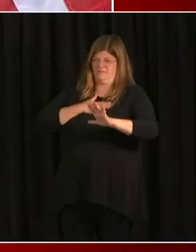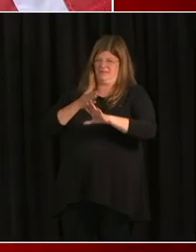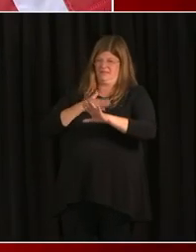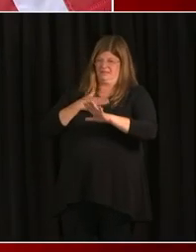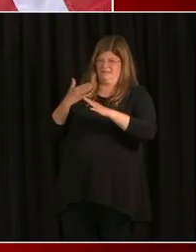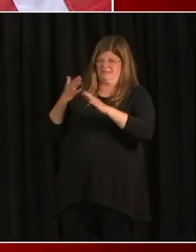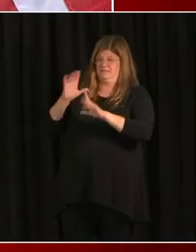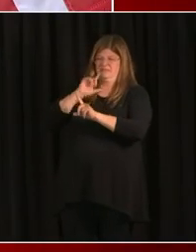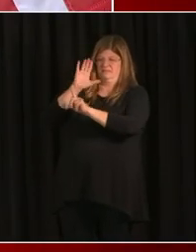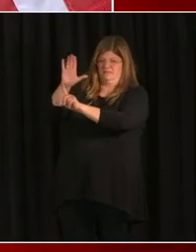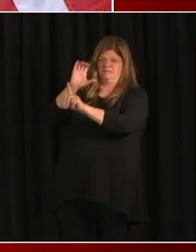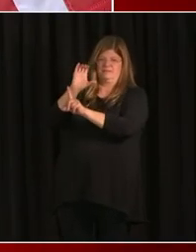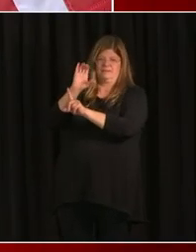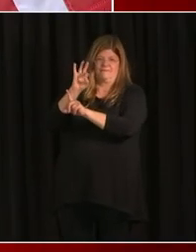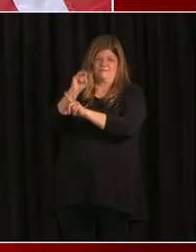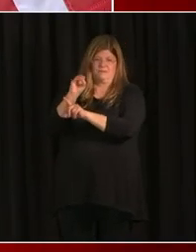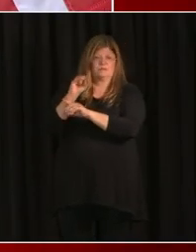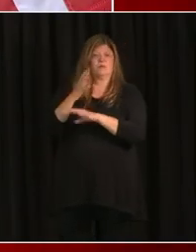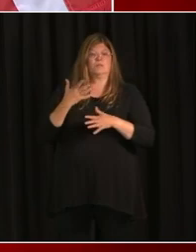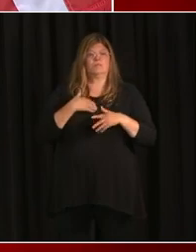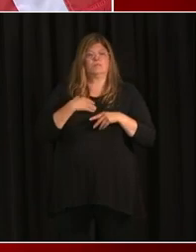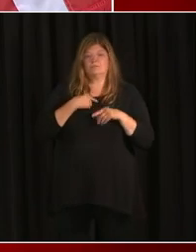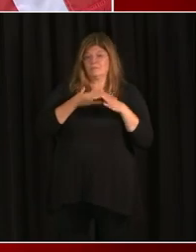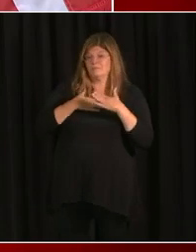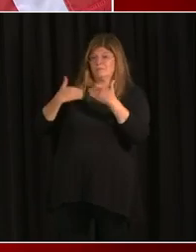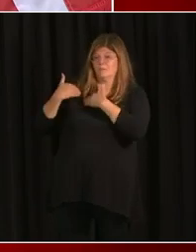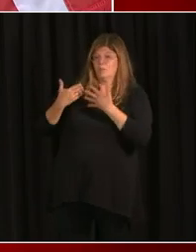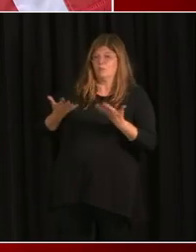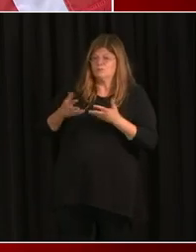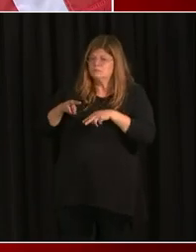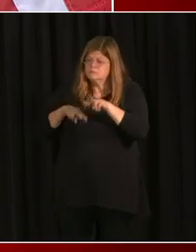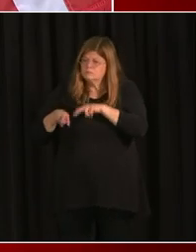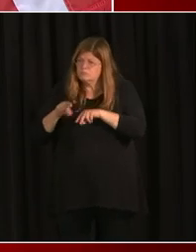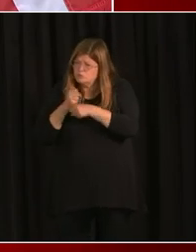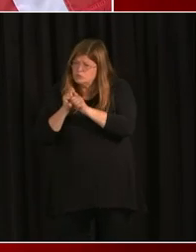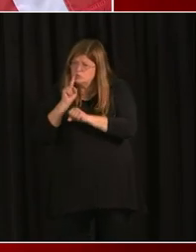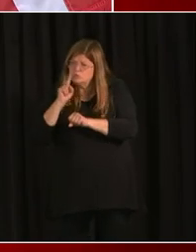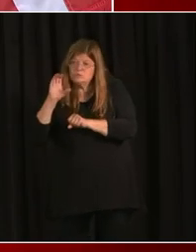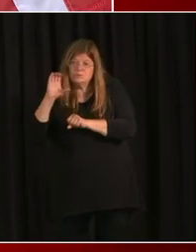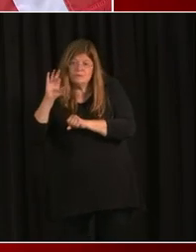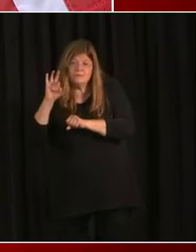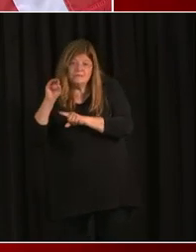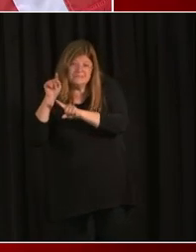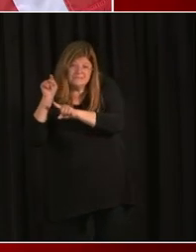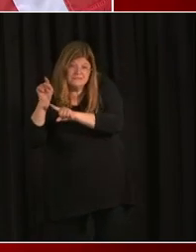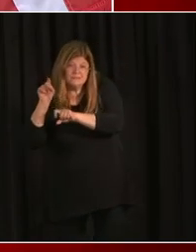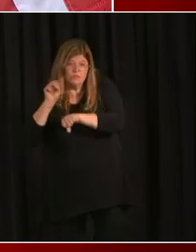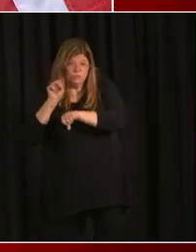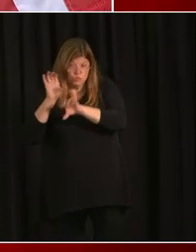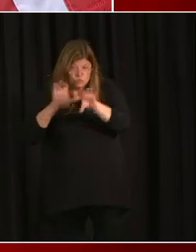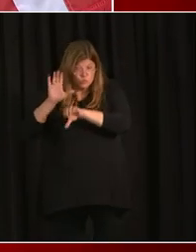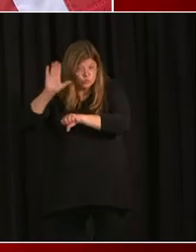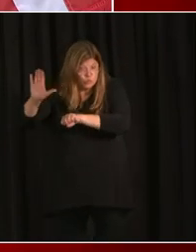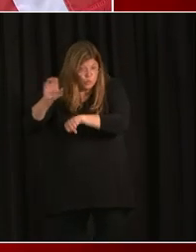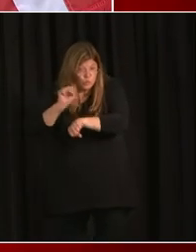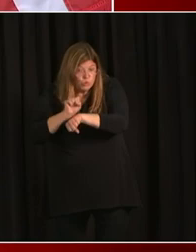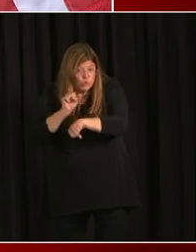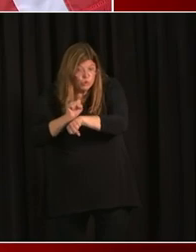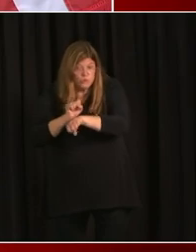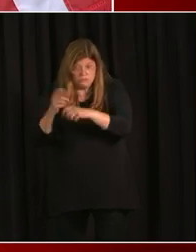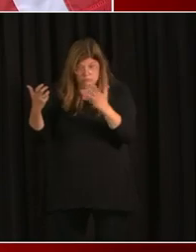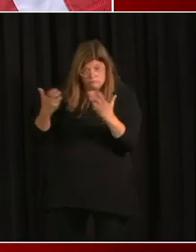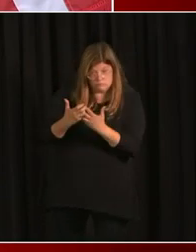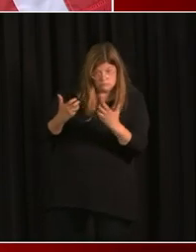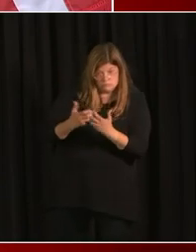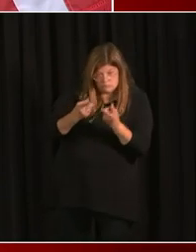But it is my job to make sure the CFO is doing his job. And I want him to be double sure that he's